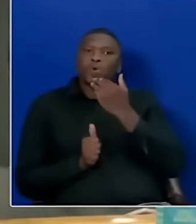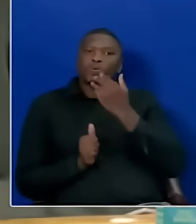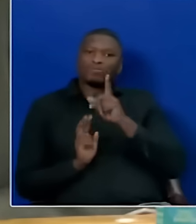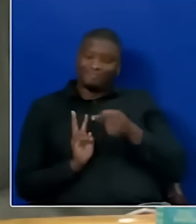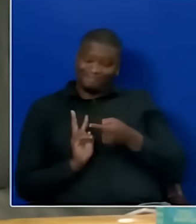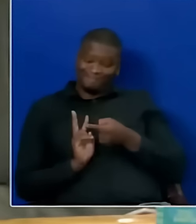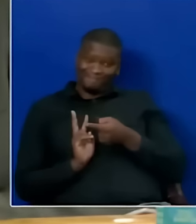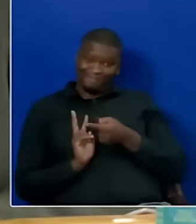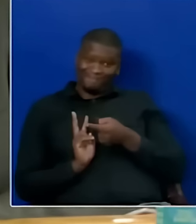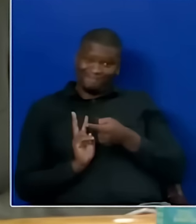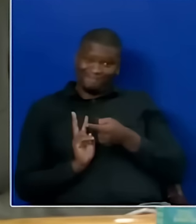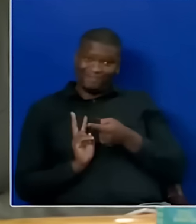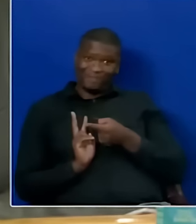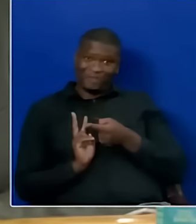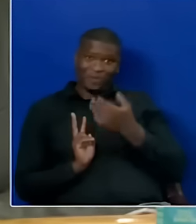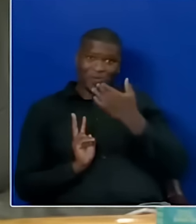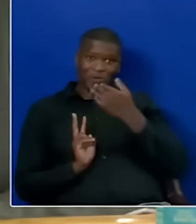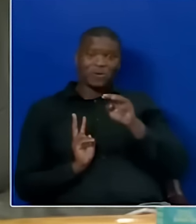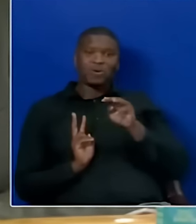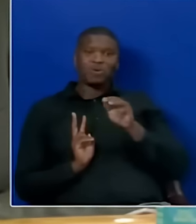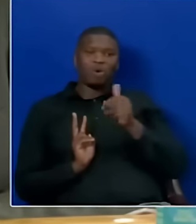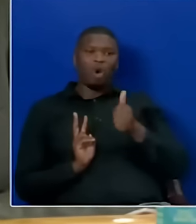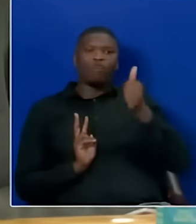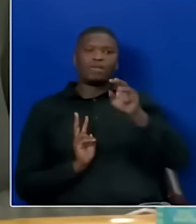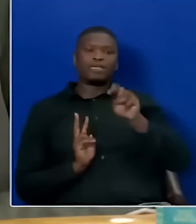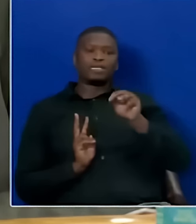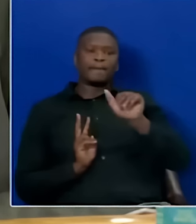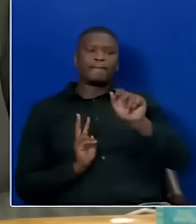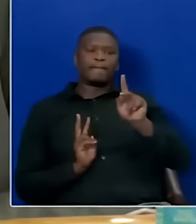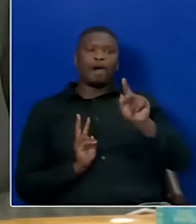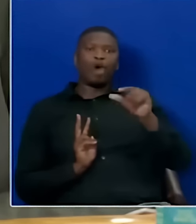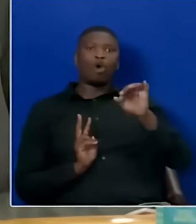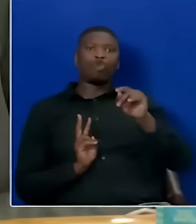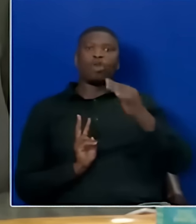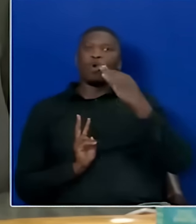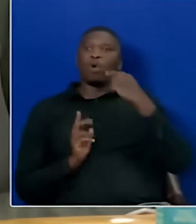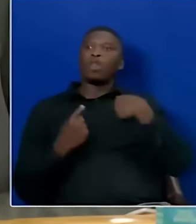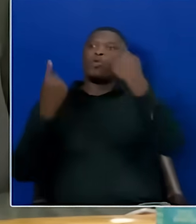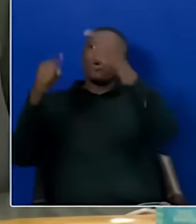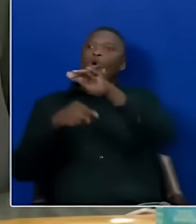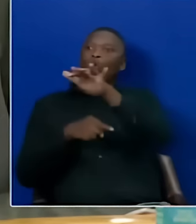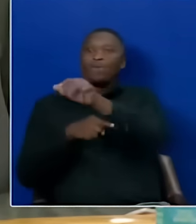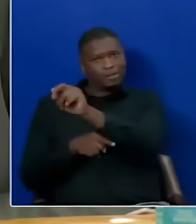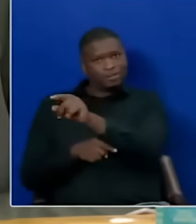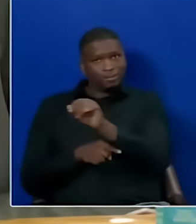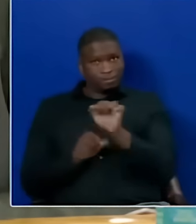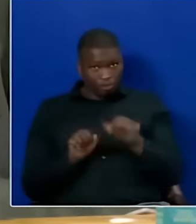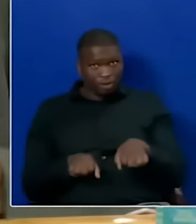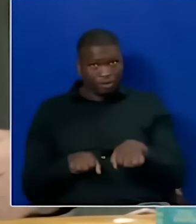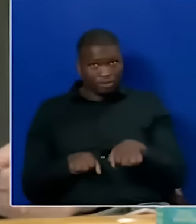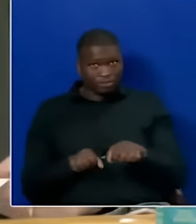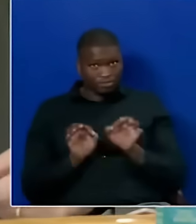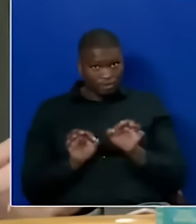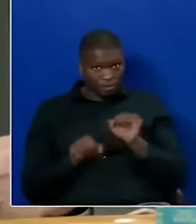warrant officer Makgotlwe when he attended the crime scene. Is that not right? That is